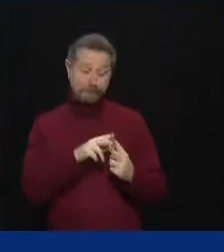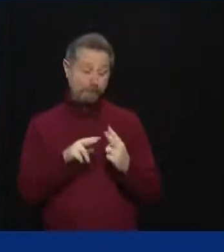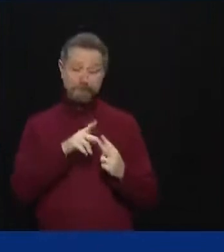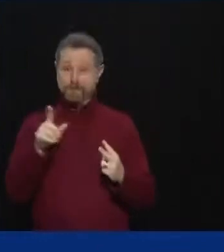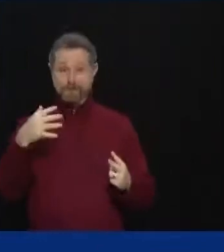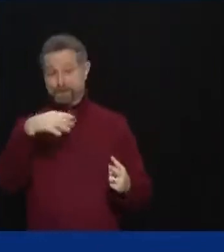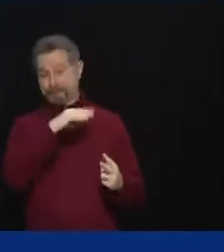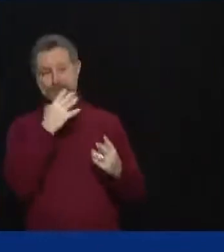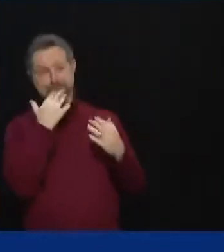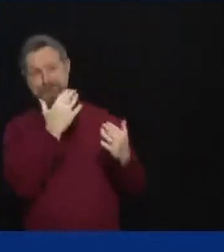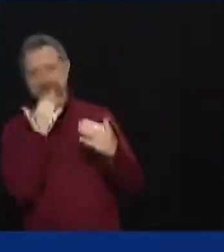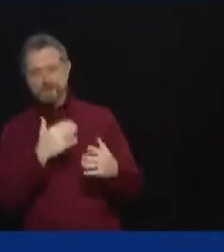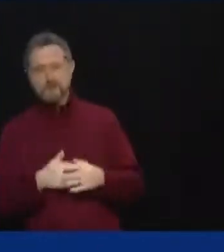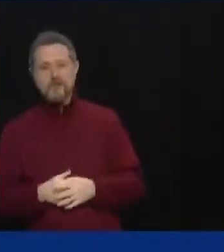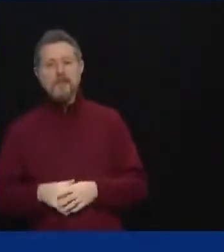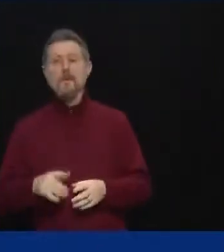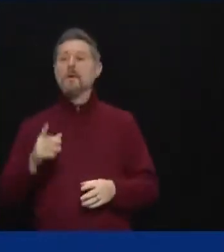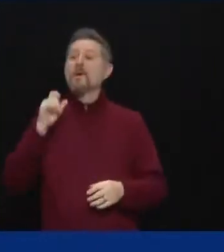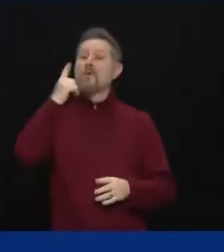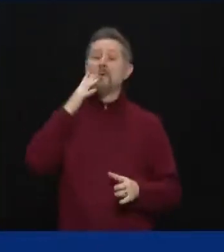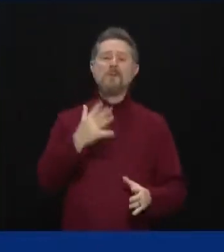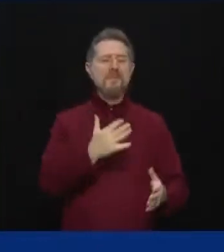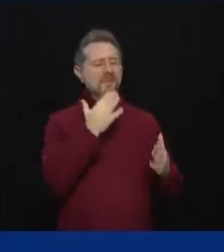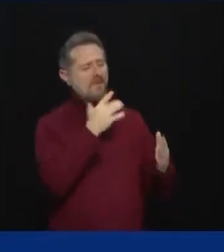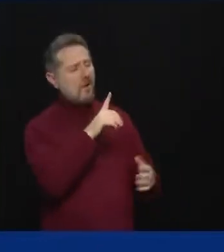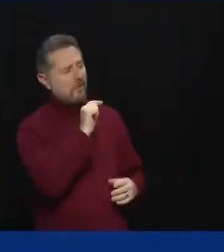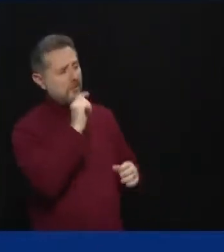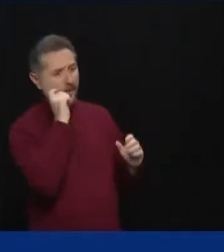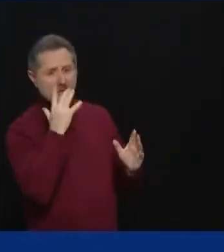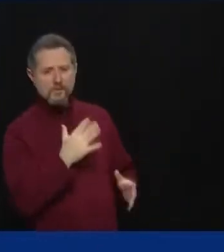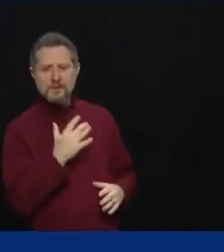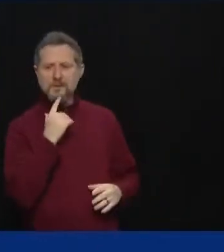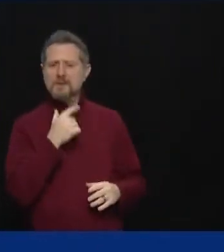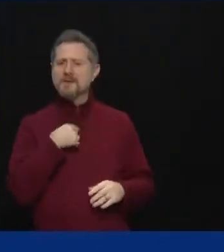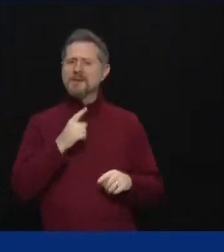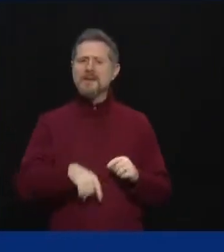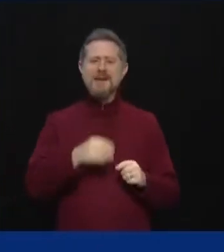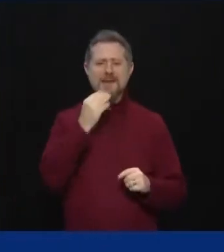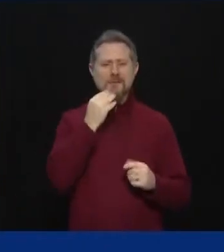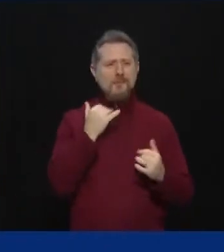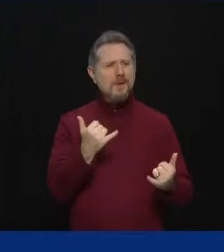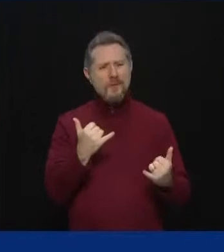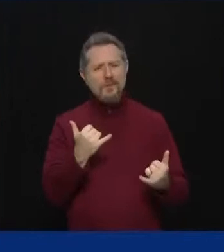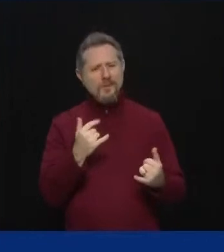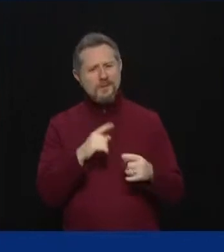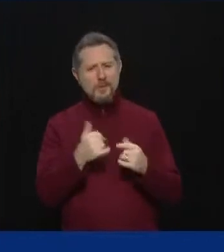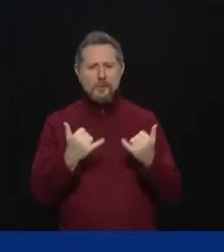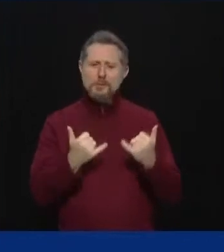Thank you, Lieutenant Governor. And Now, or should I wait? you're going to split that with me.